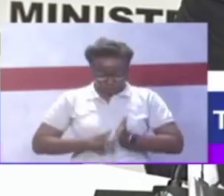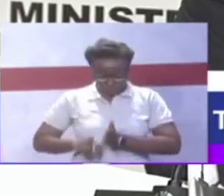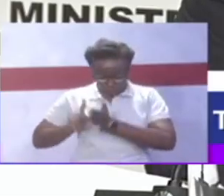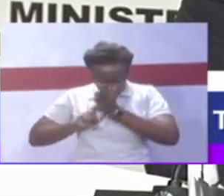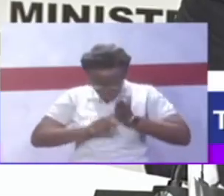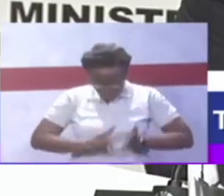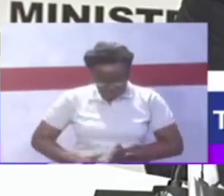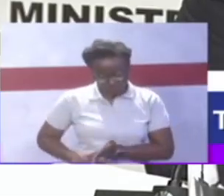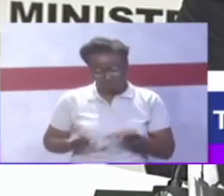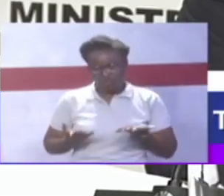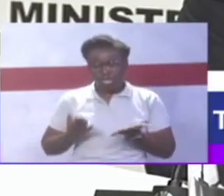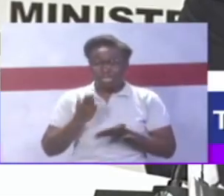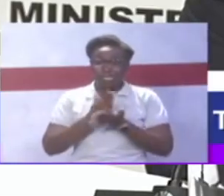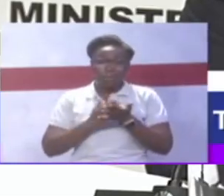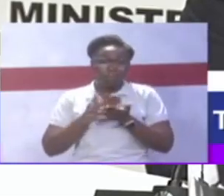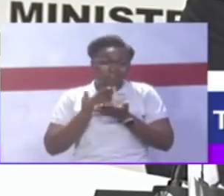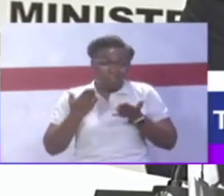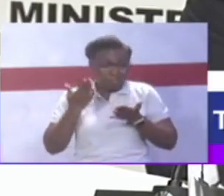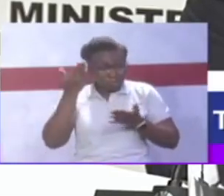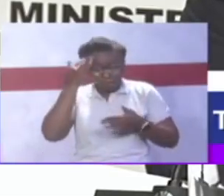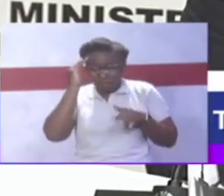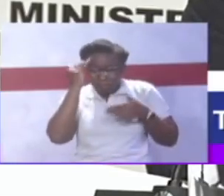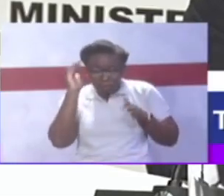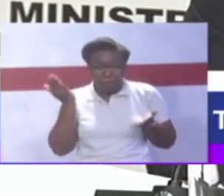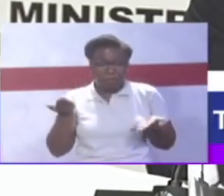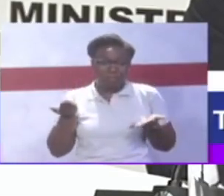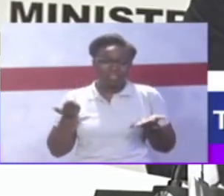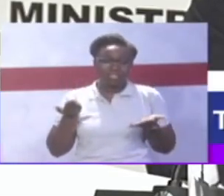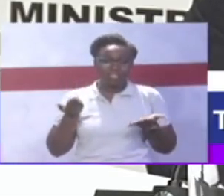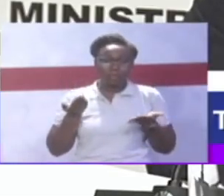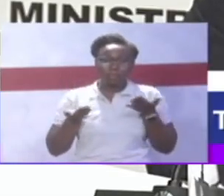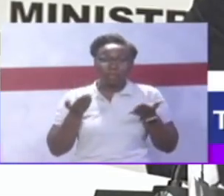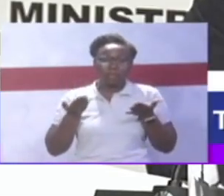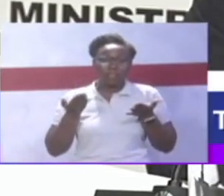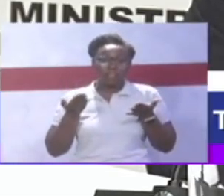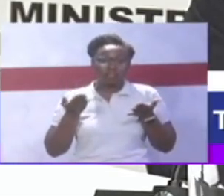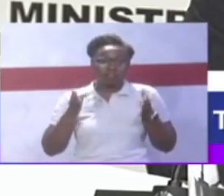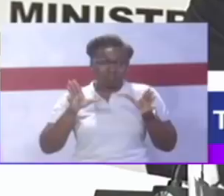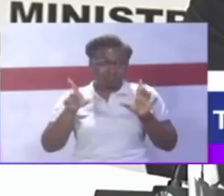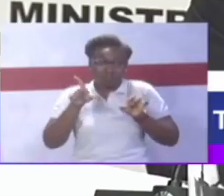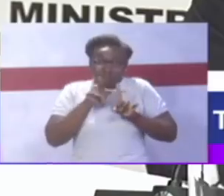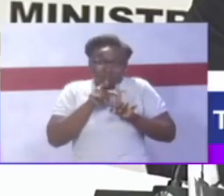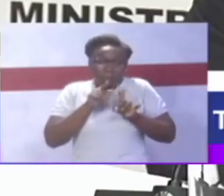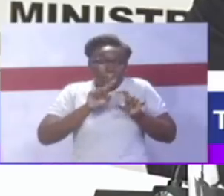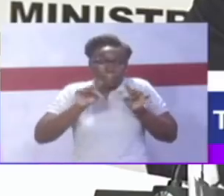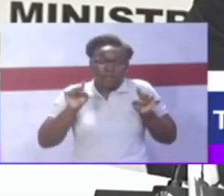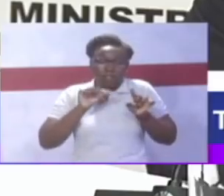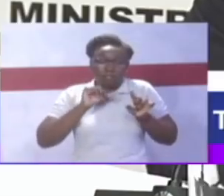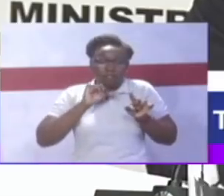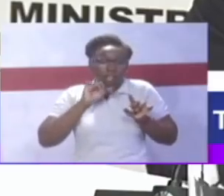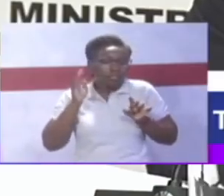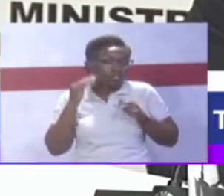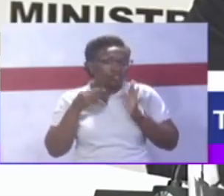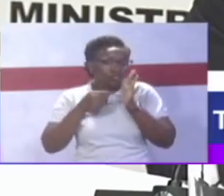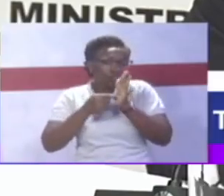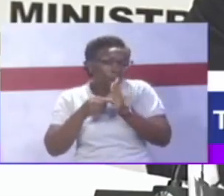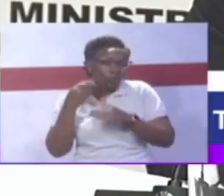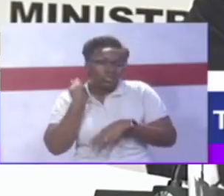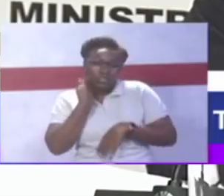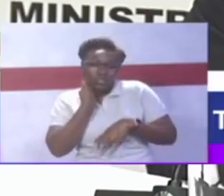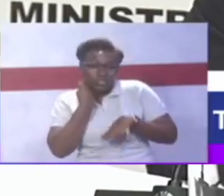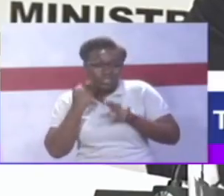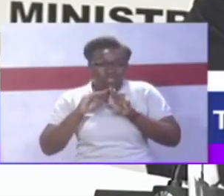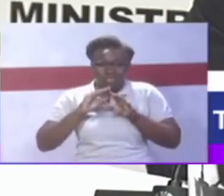be asymptomatic, not yet manifesting, you can pick them up a little earlier. That's called screening. So we do want to encourage the